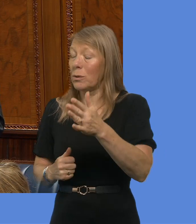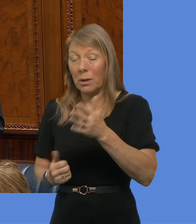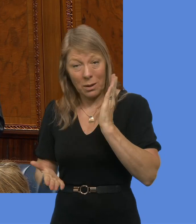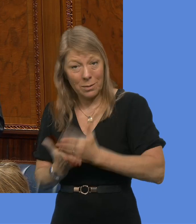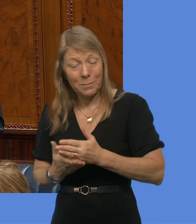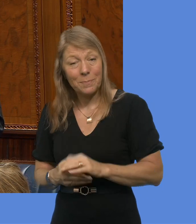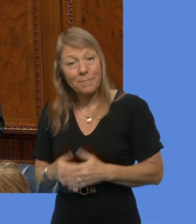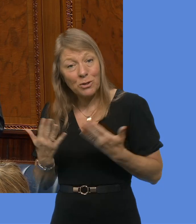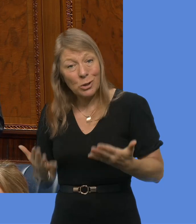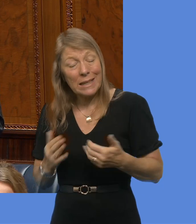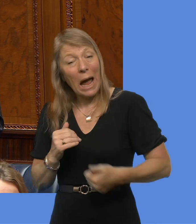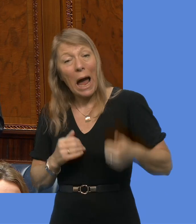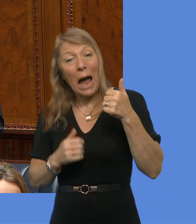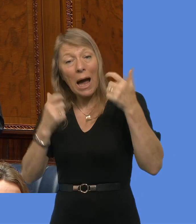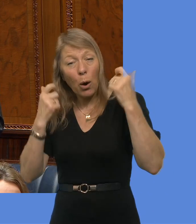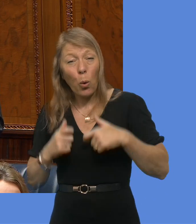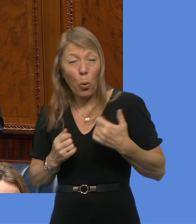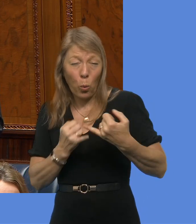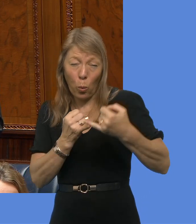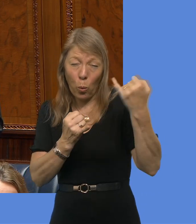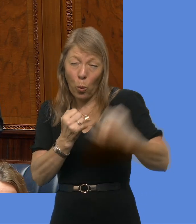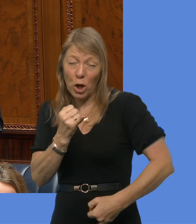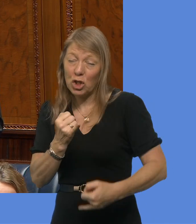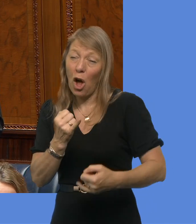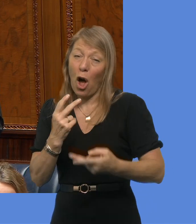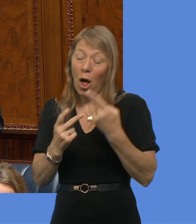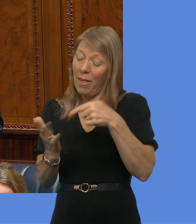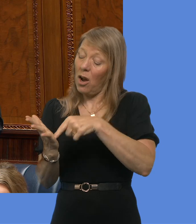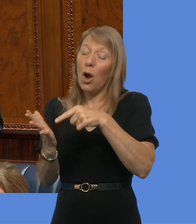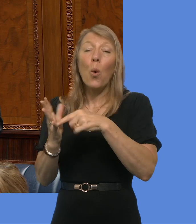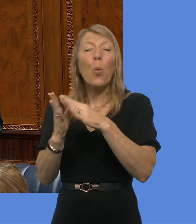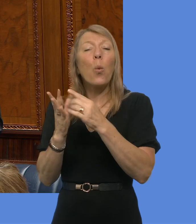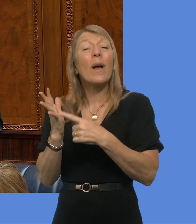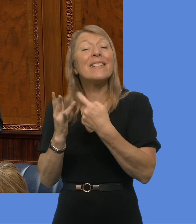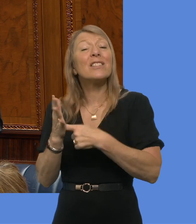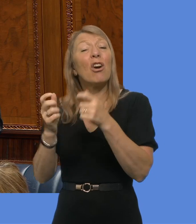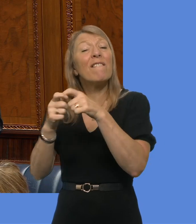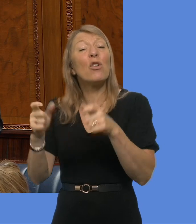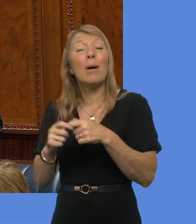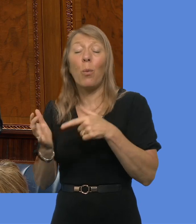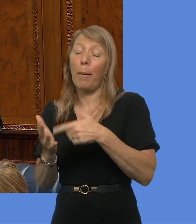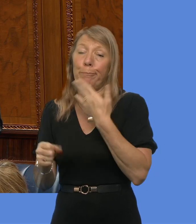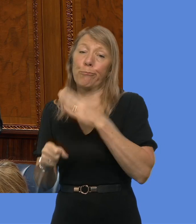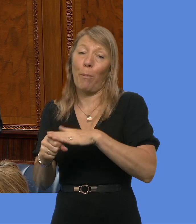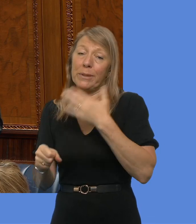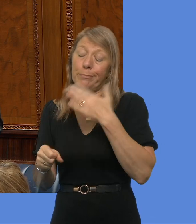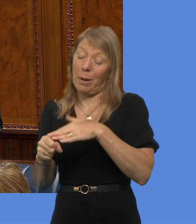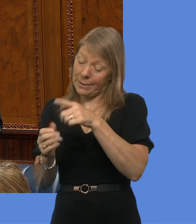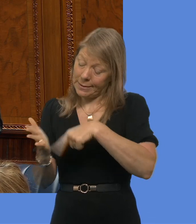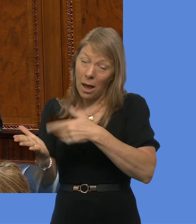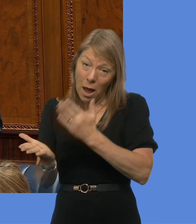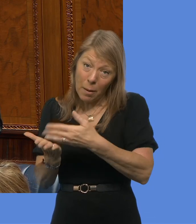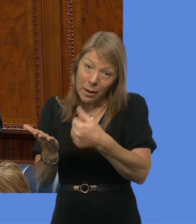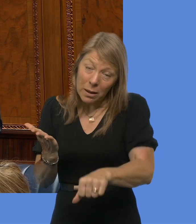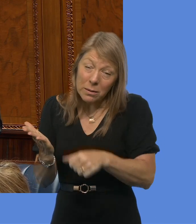had an even greater implosion of a promise in that document, a promise that the Irish Sea border only applied to trade, when today